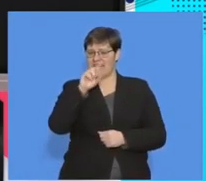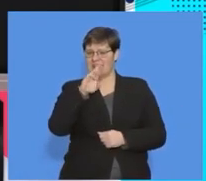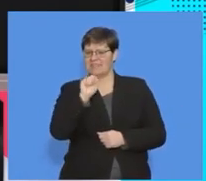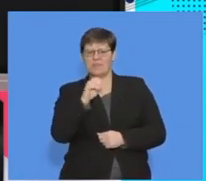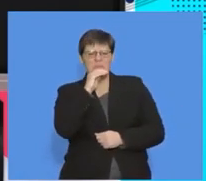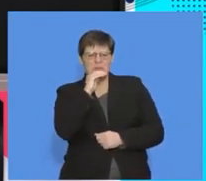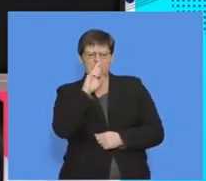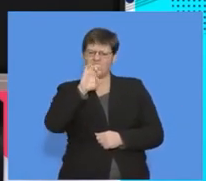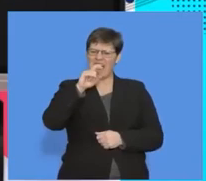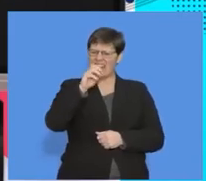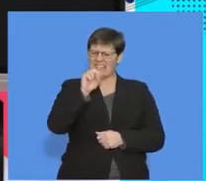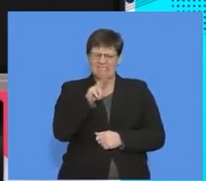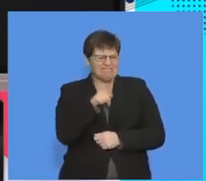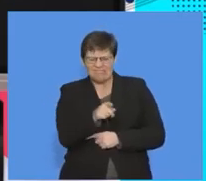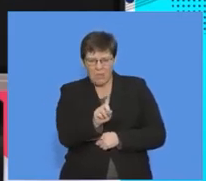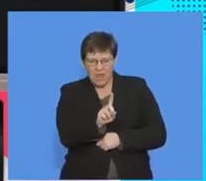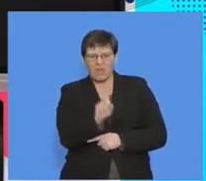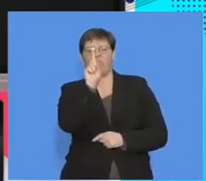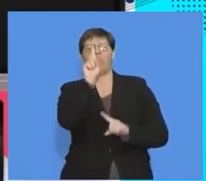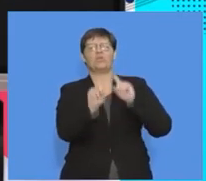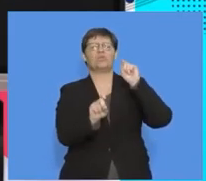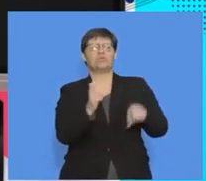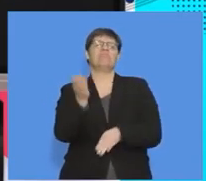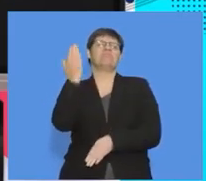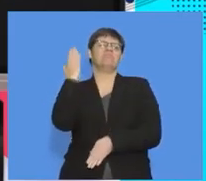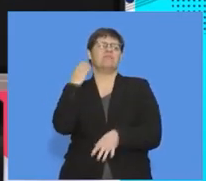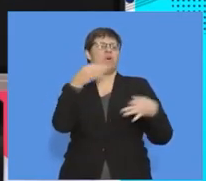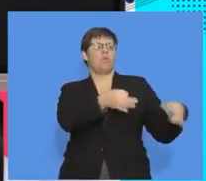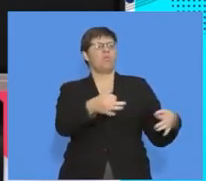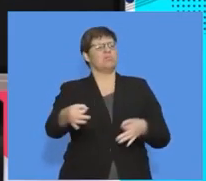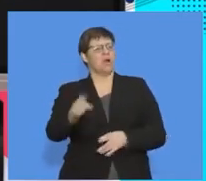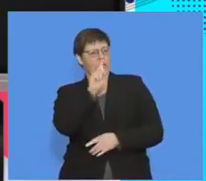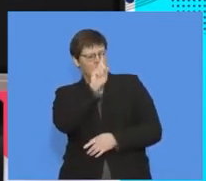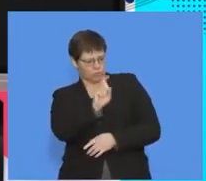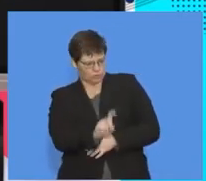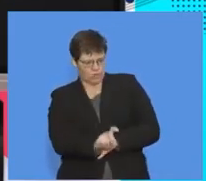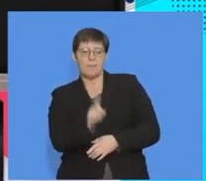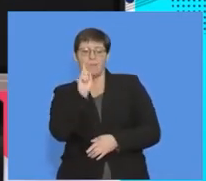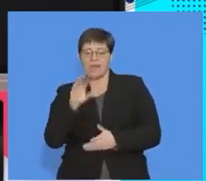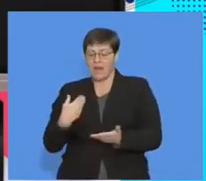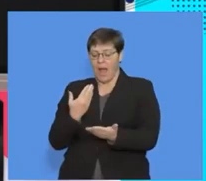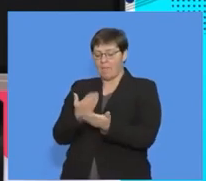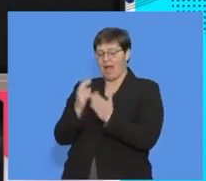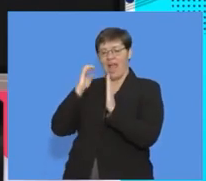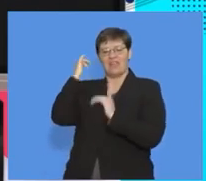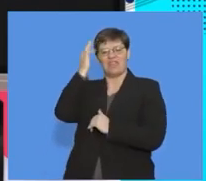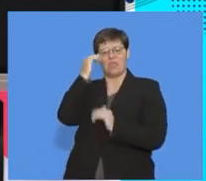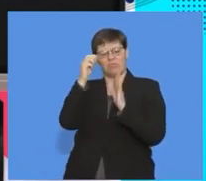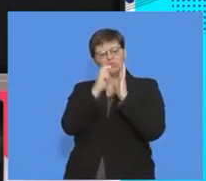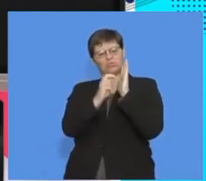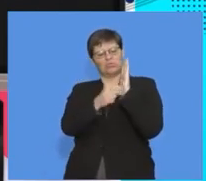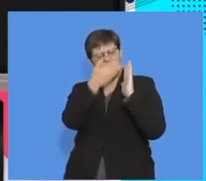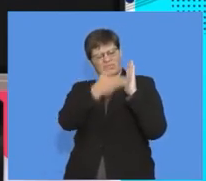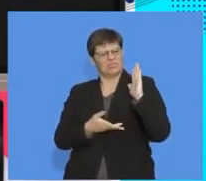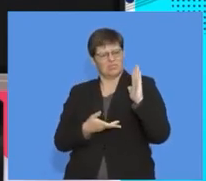are just questions that we adapted from past papers just to show you how do we apply all these theorems that we